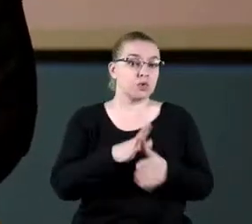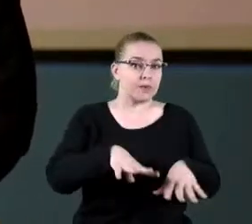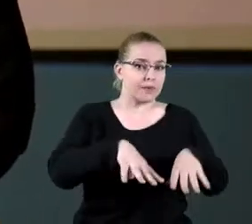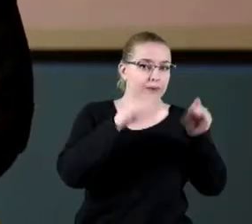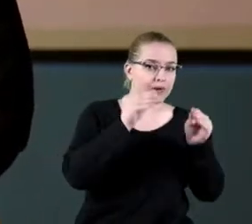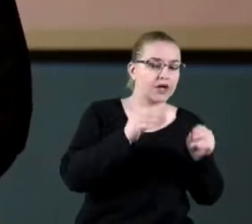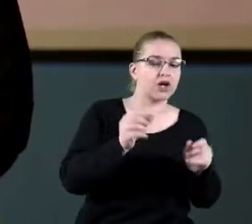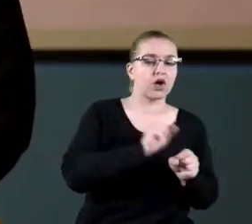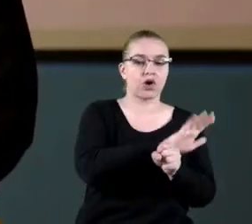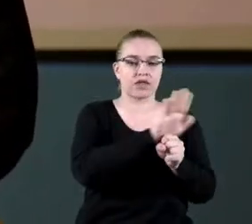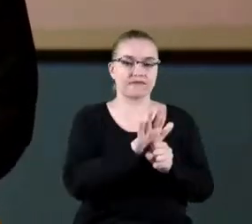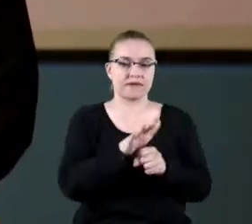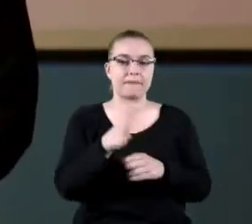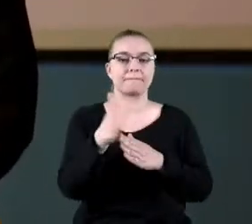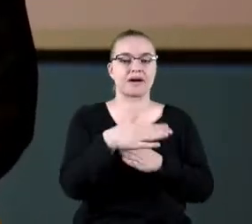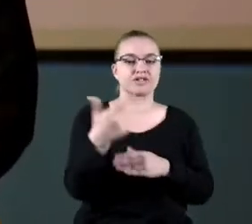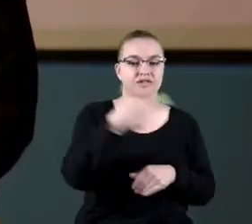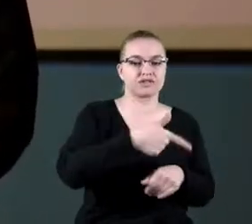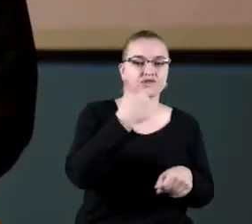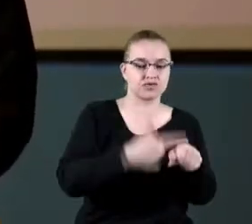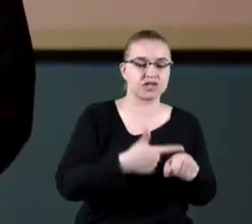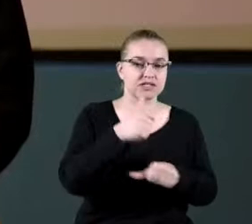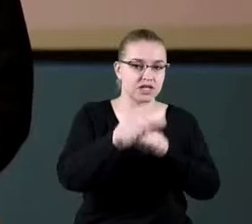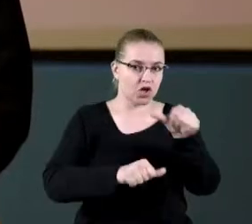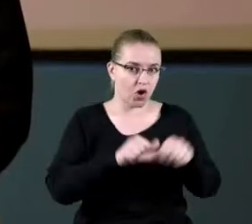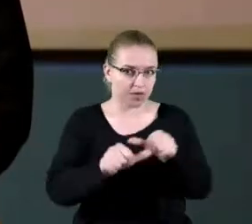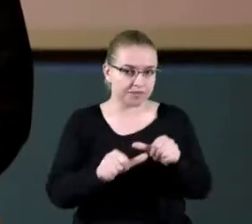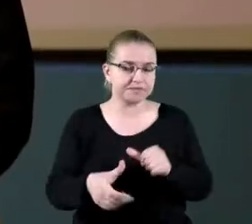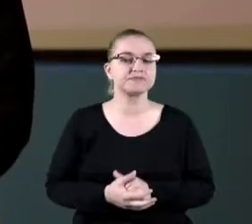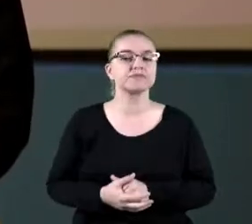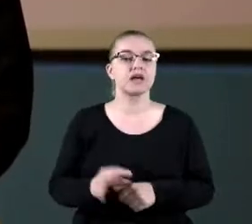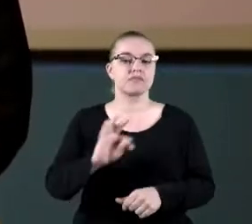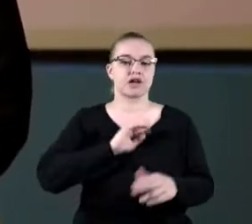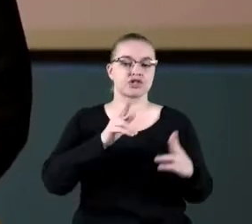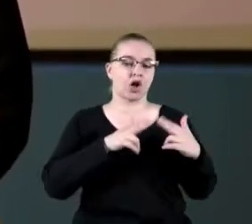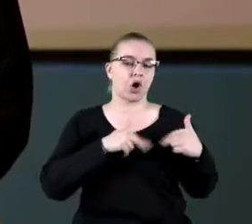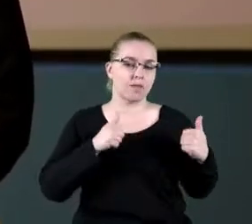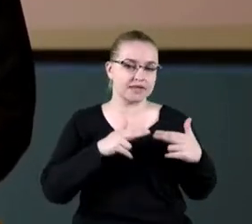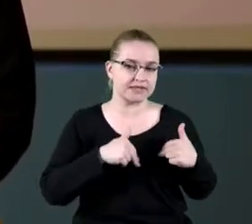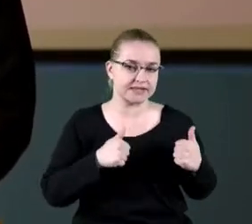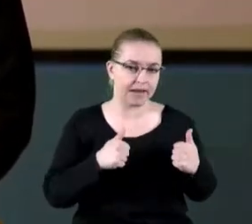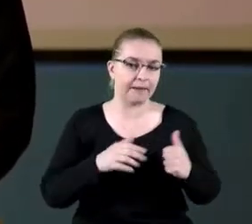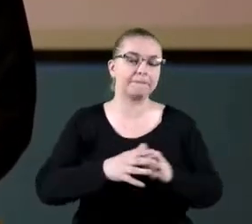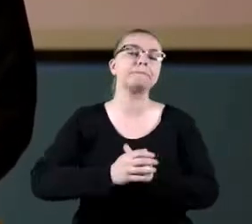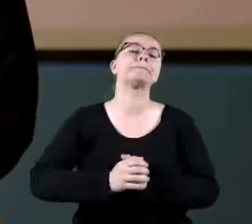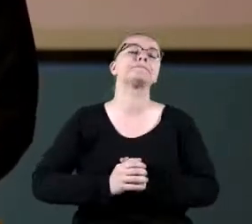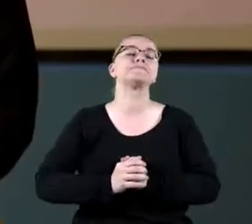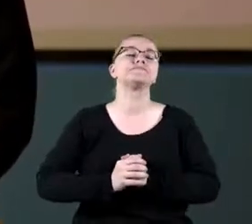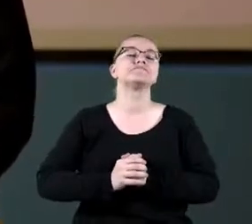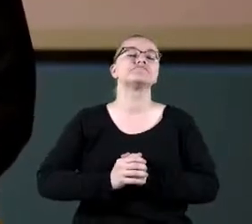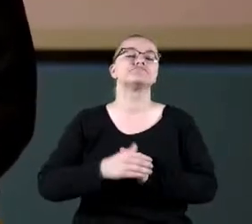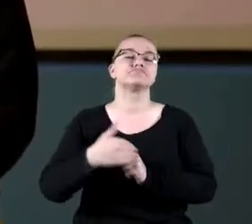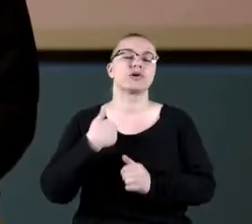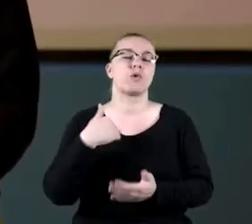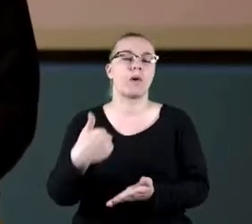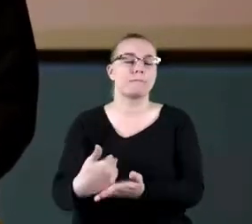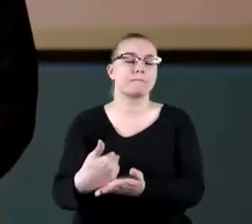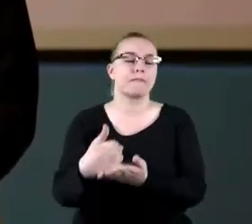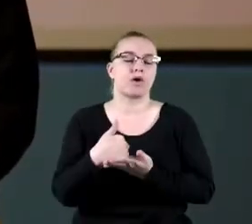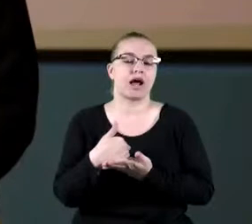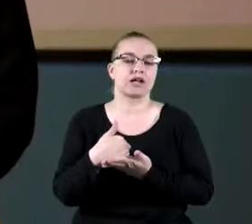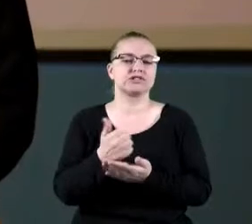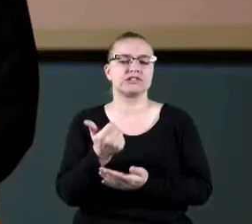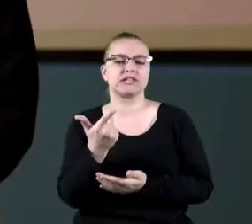has drawn the attention to some critical issues in distortion